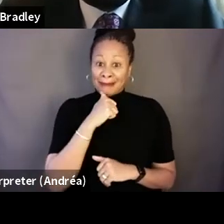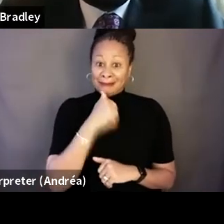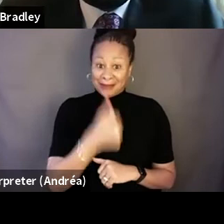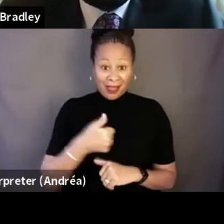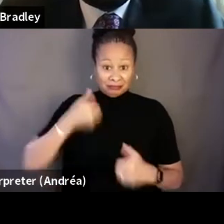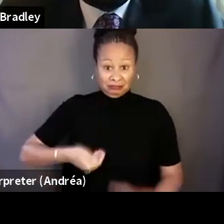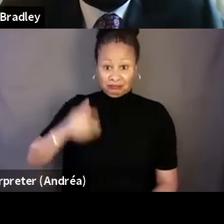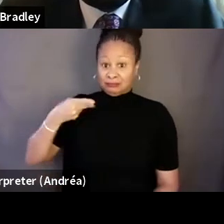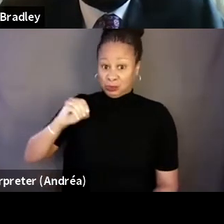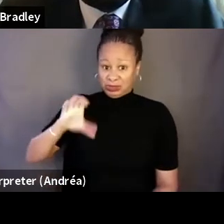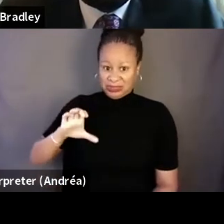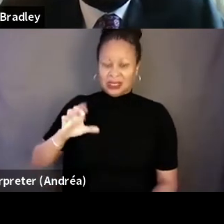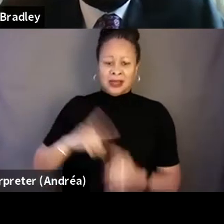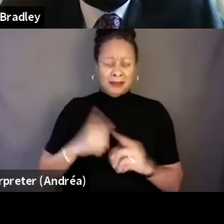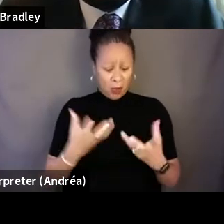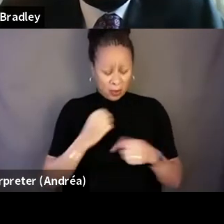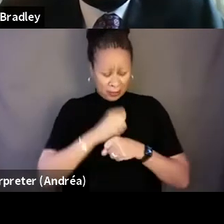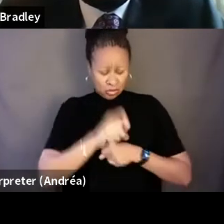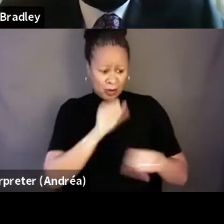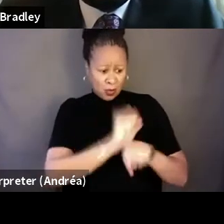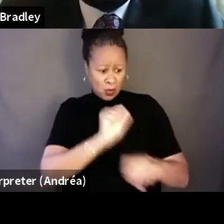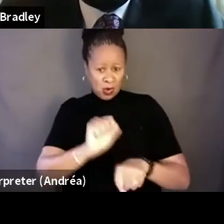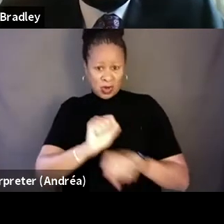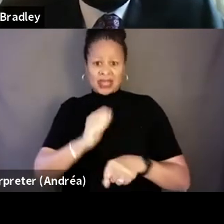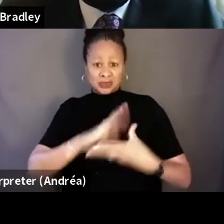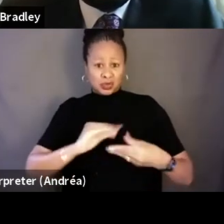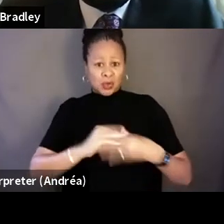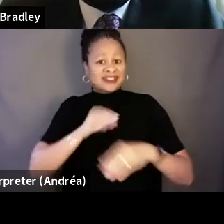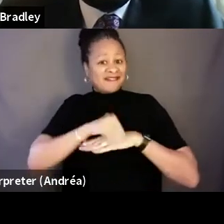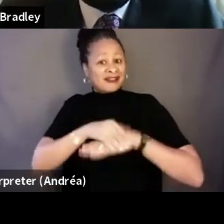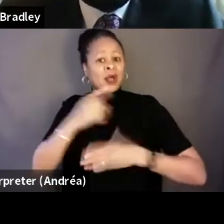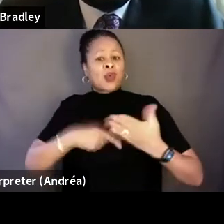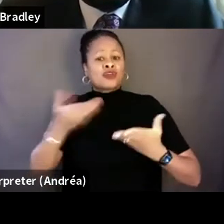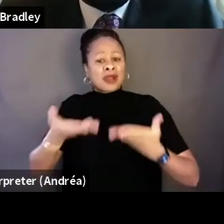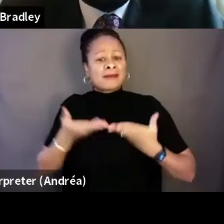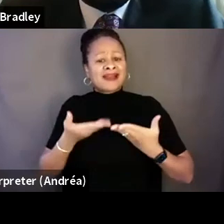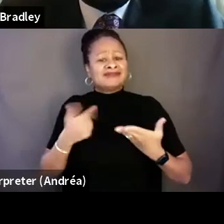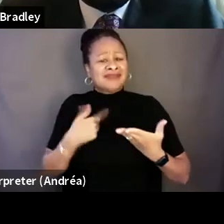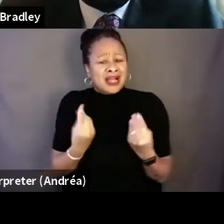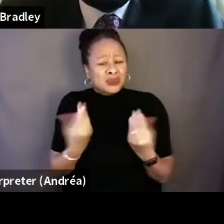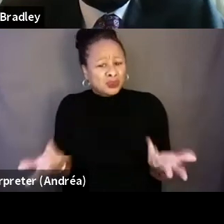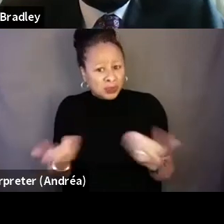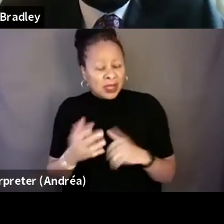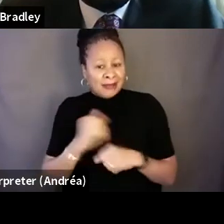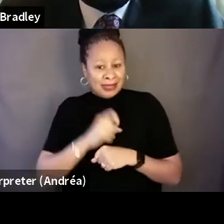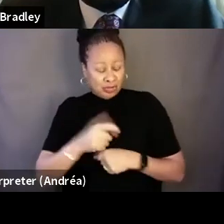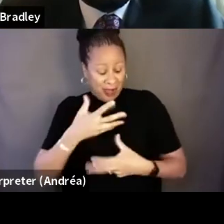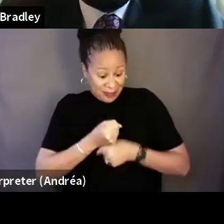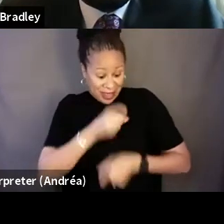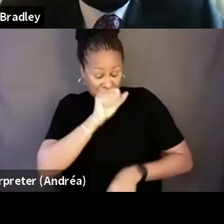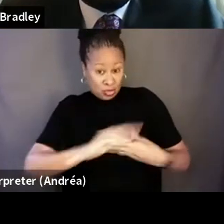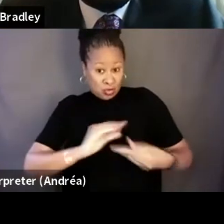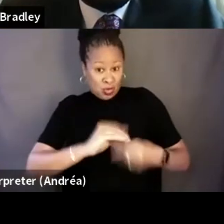color, but I want to make sure I am working these stories effectively. What would you recommend that I do to make sure that I am getting the story